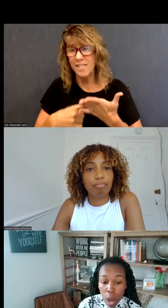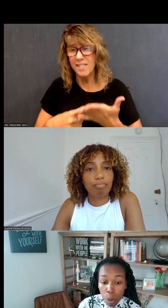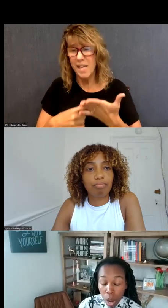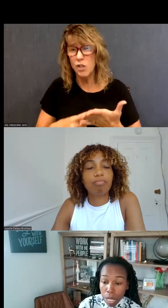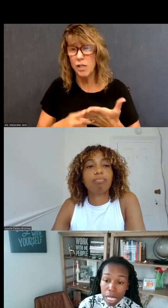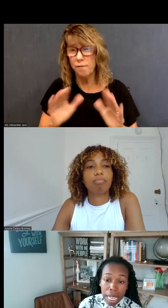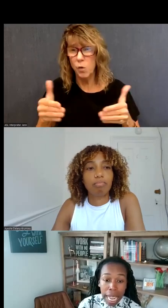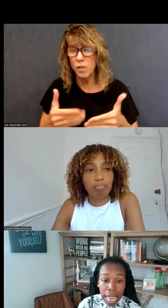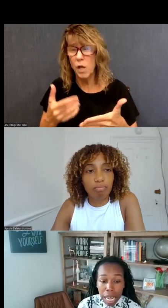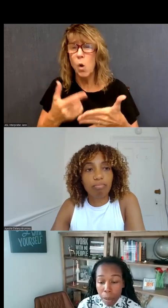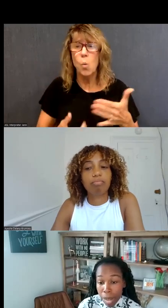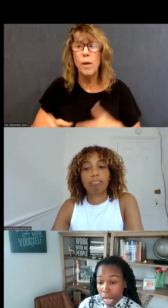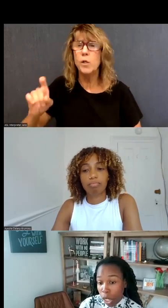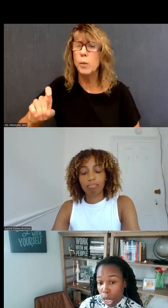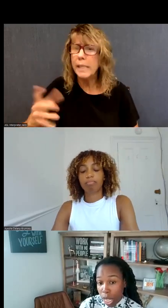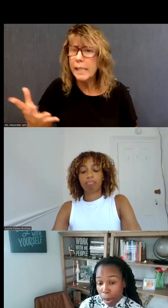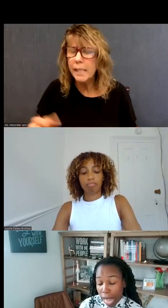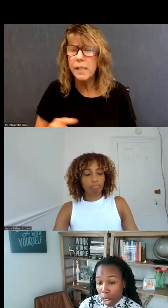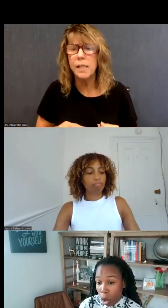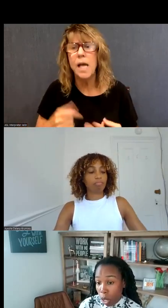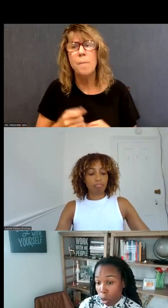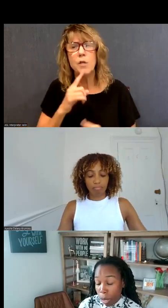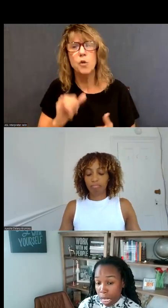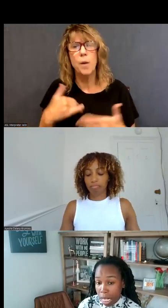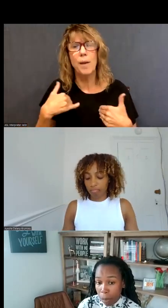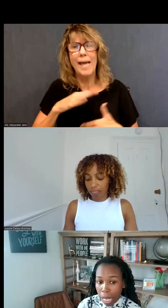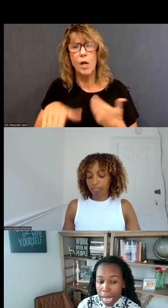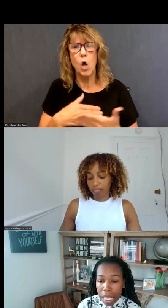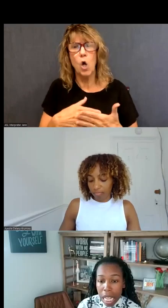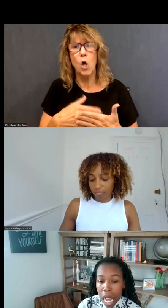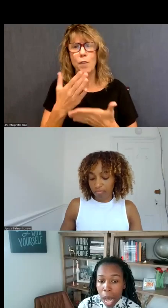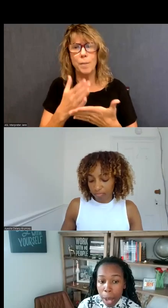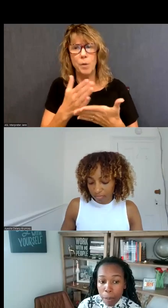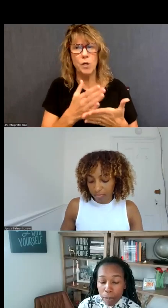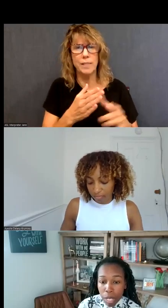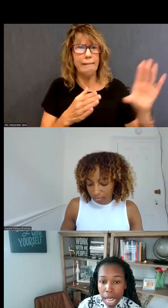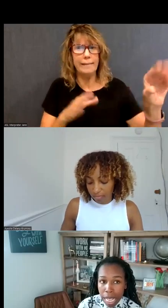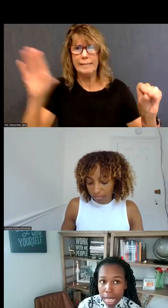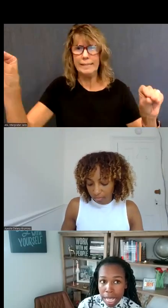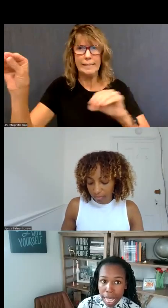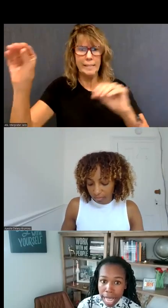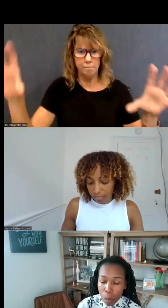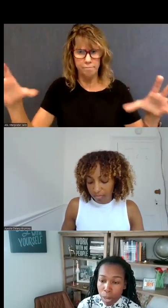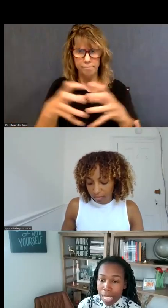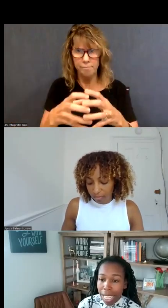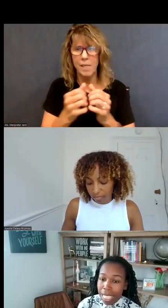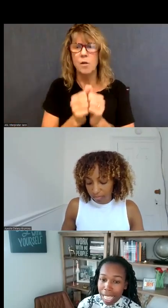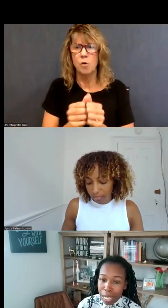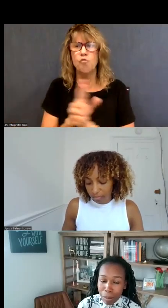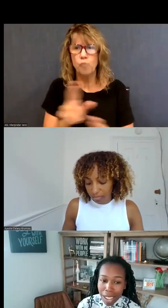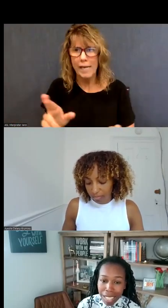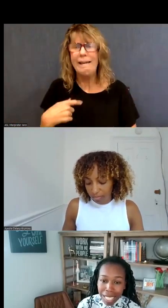around what was needed, making sure that we had all the pieces in place. I think at that point,